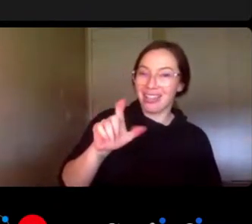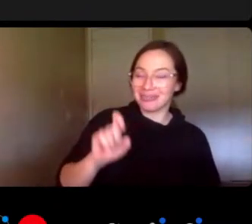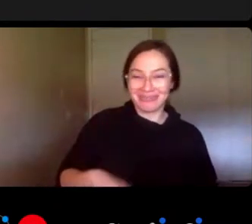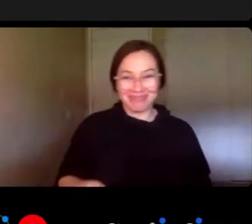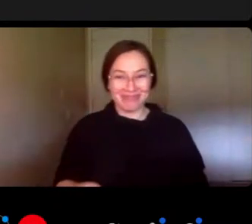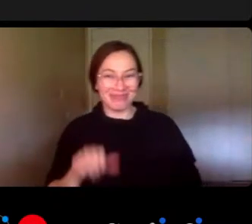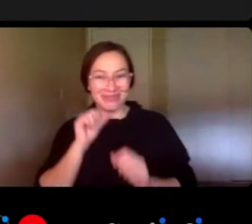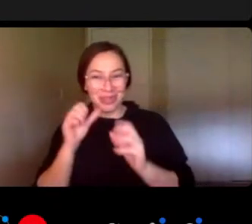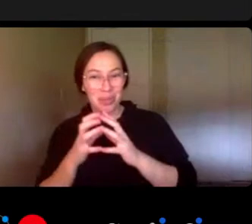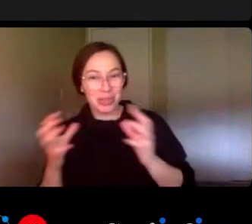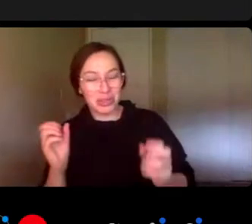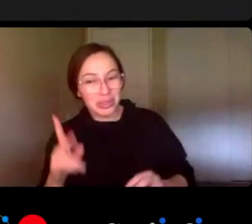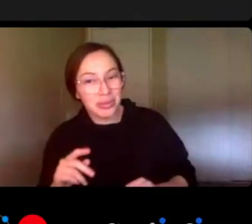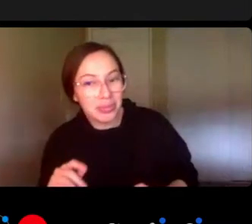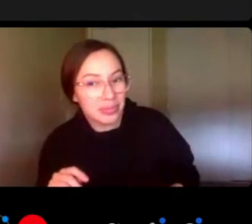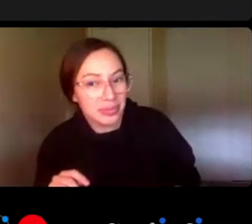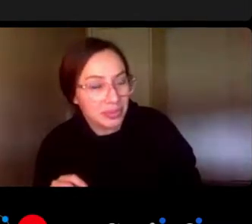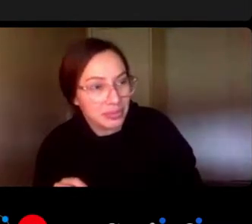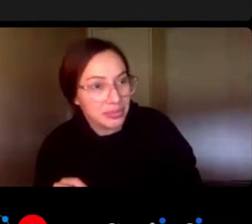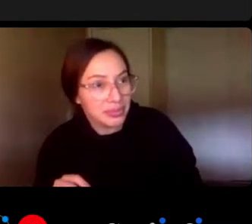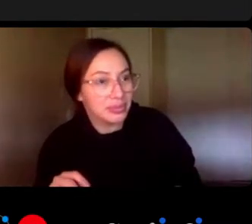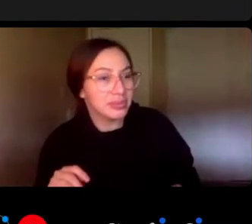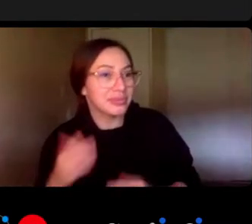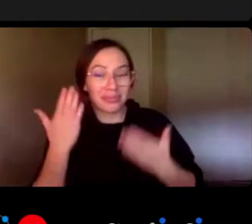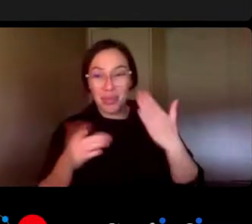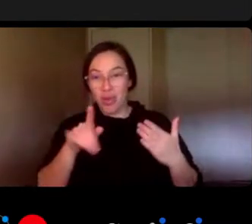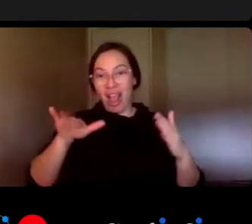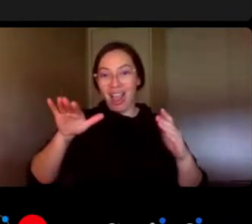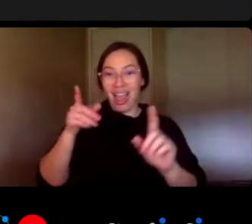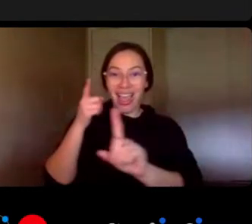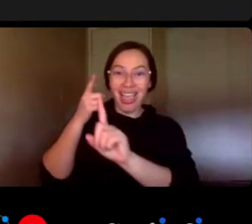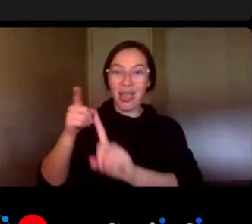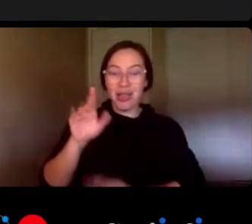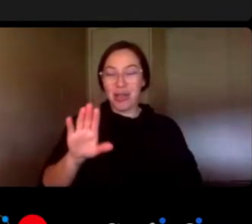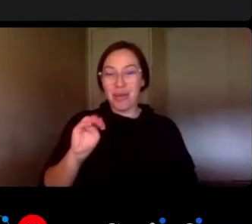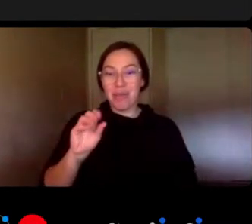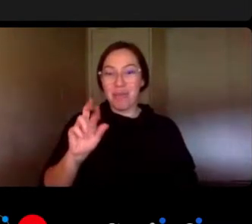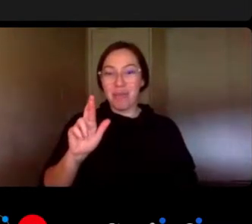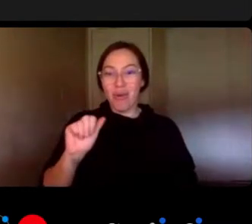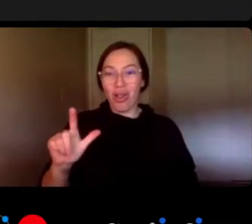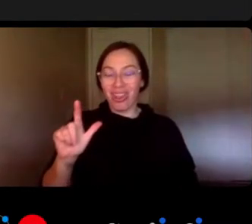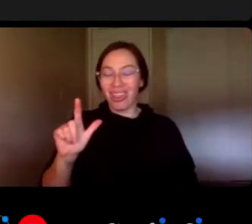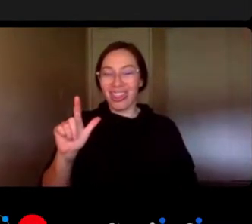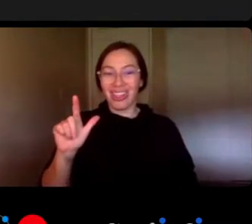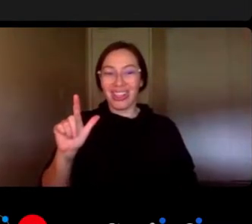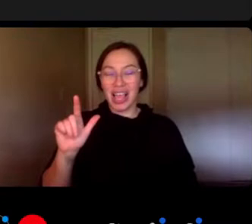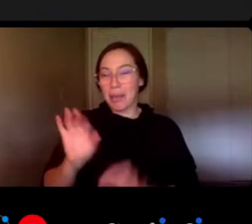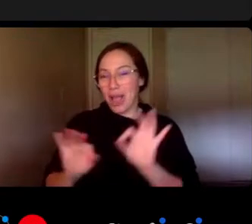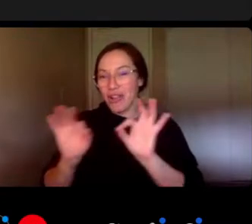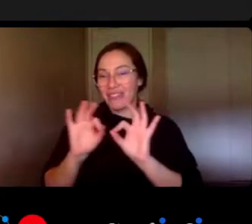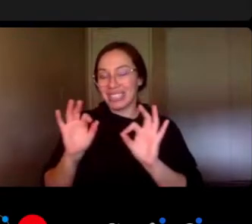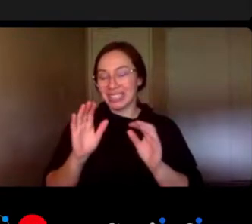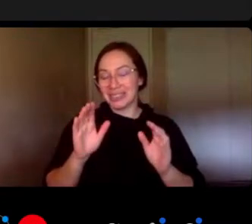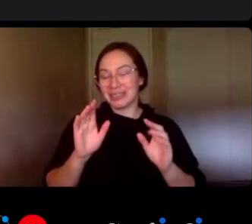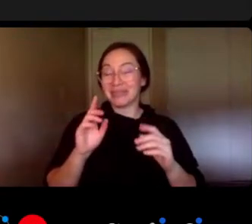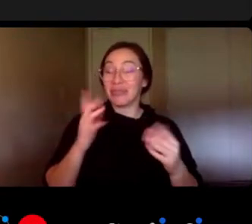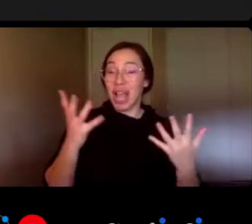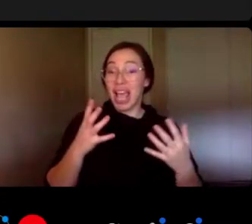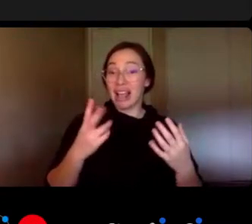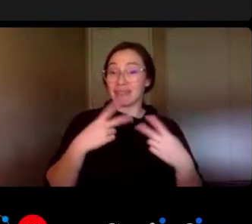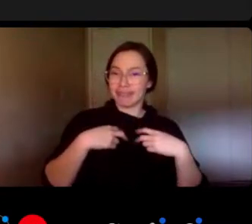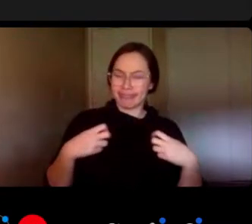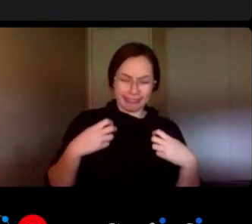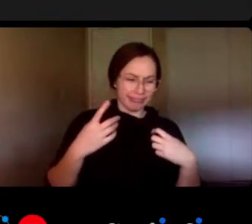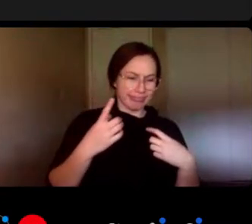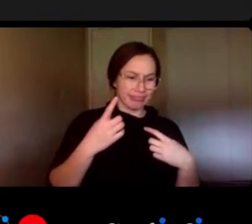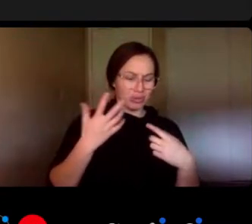not much. You may not be hitting your moral imperative. That's where you find yourself. And it's a good question to ask yourself is what we're doing about what